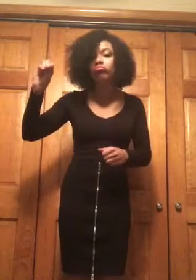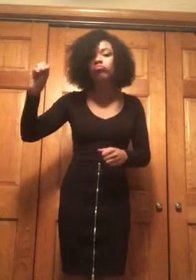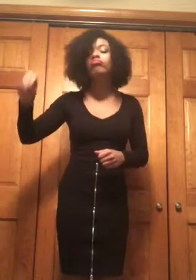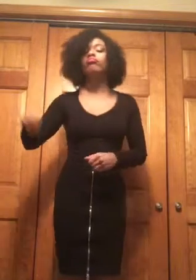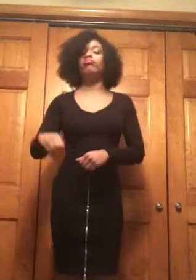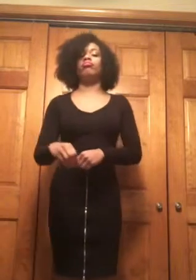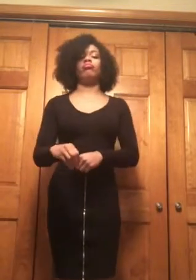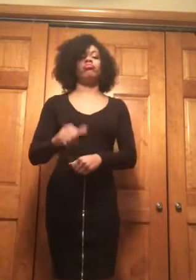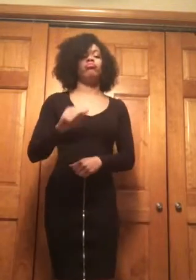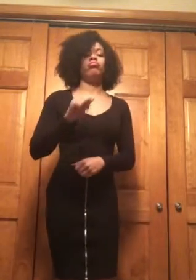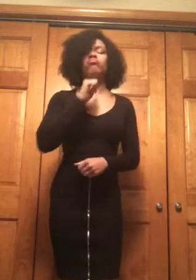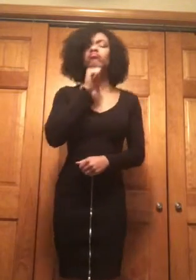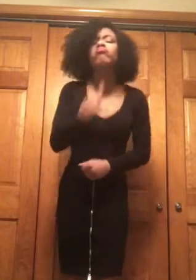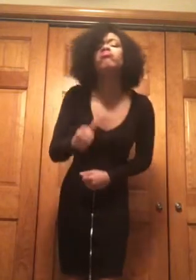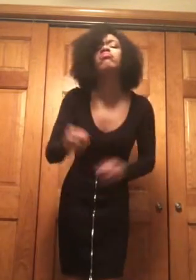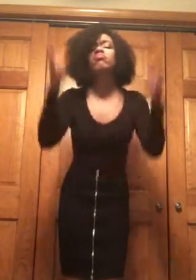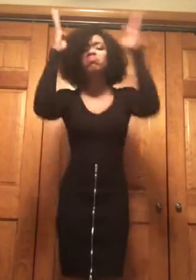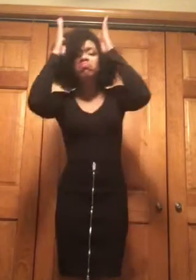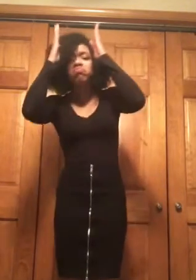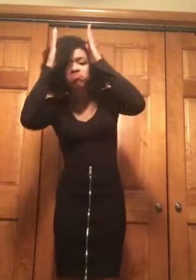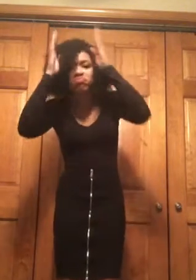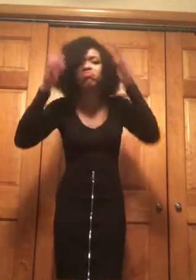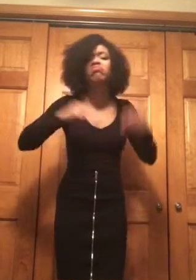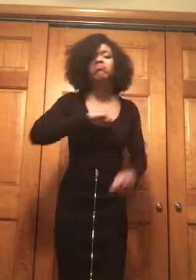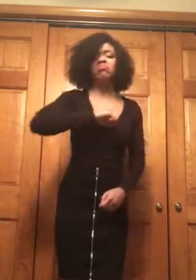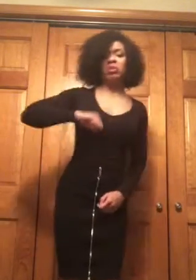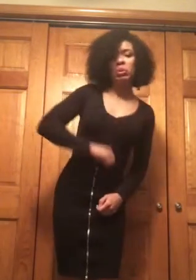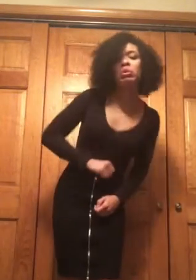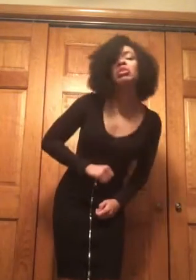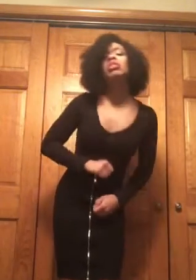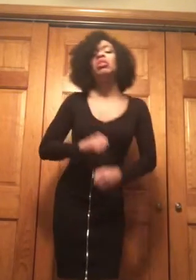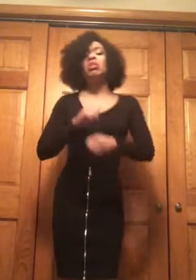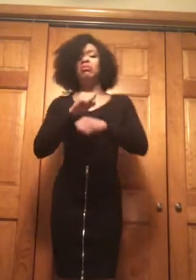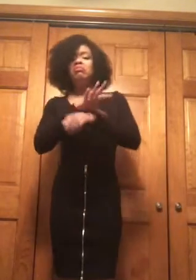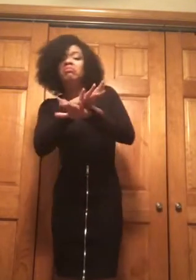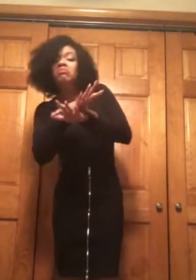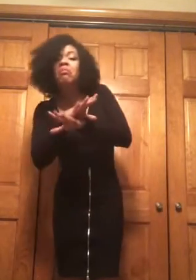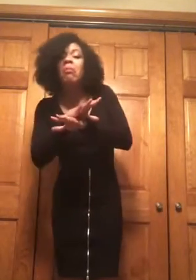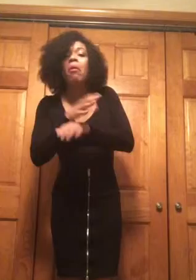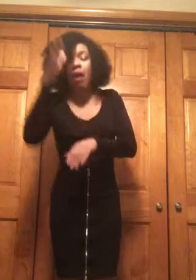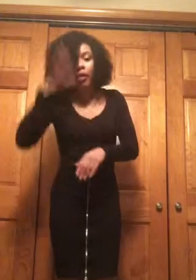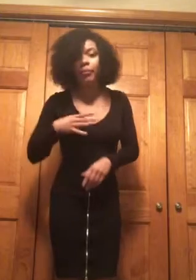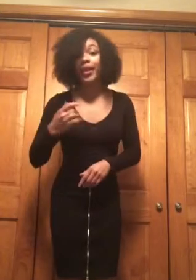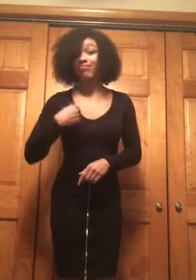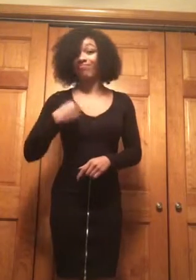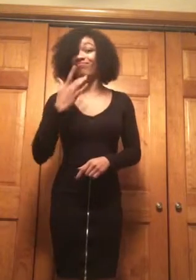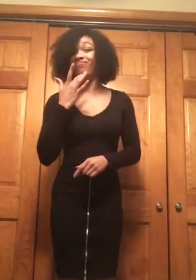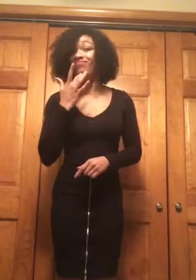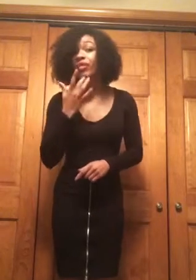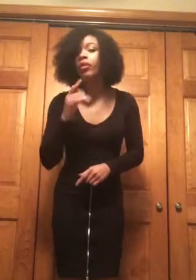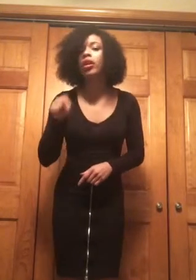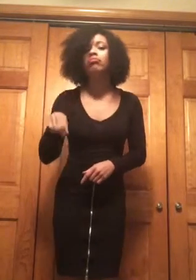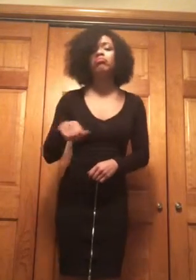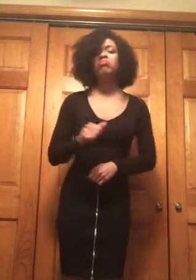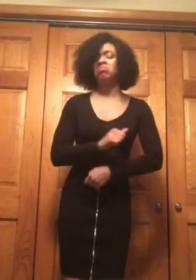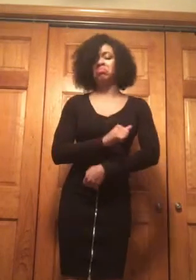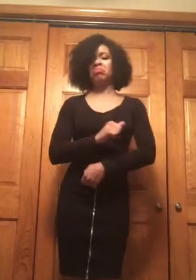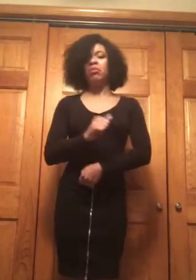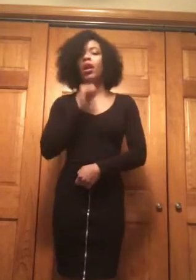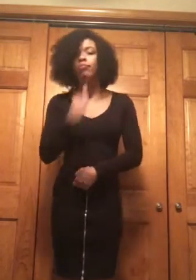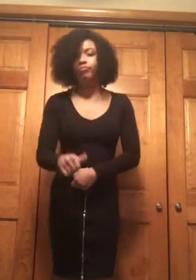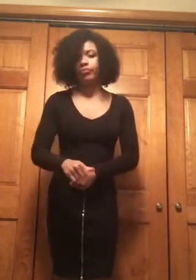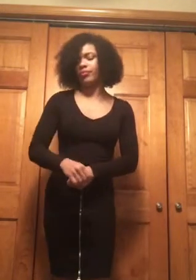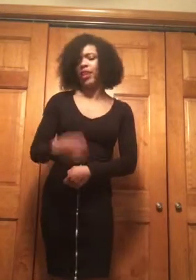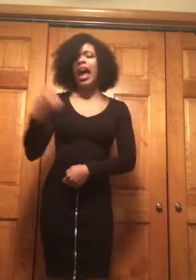know and love, not Batman, not Superman, or my absolute favorite superhero, Spider-Man. I don't have some souped-up Batmobile